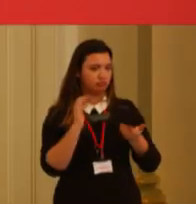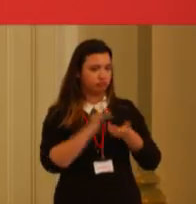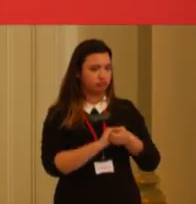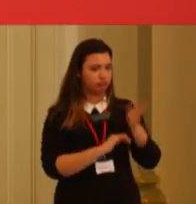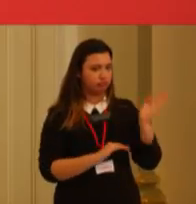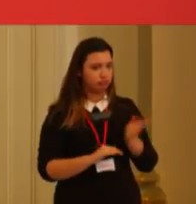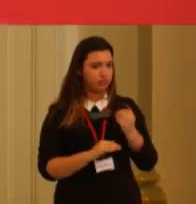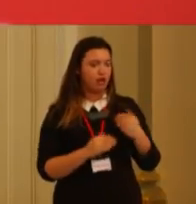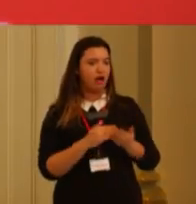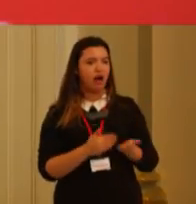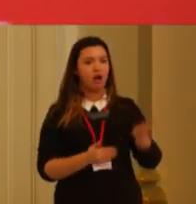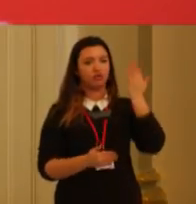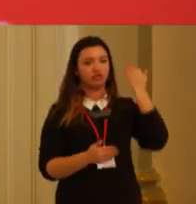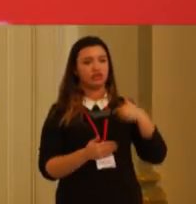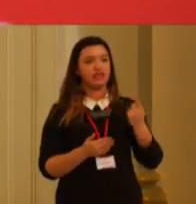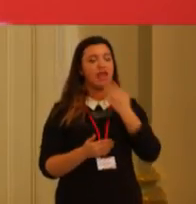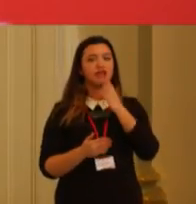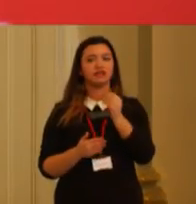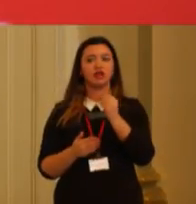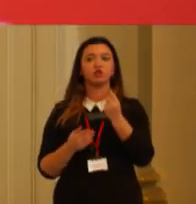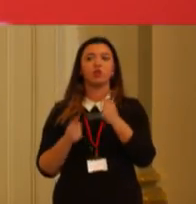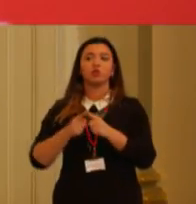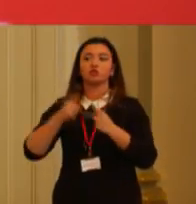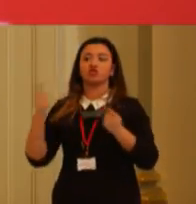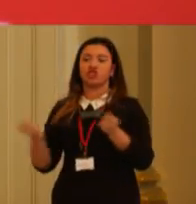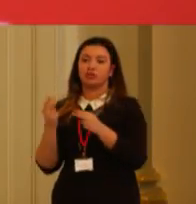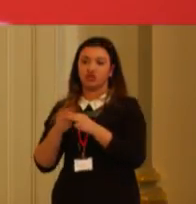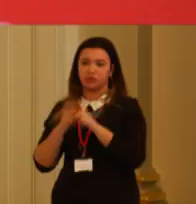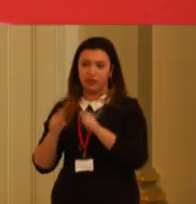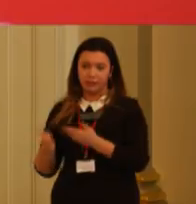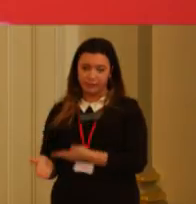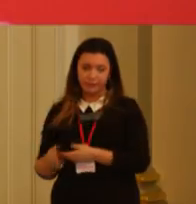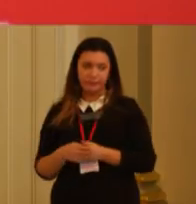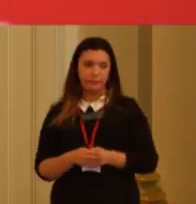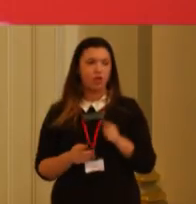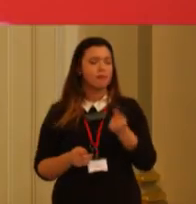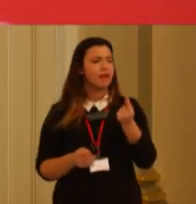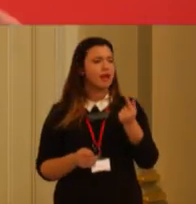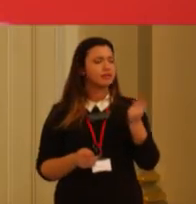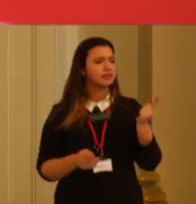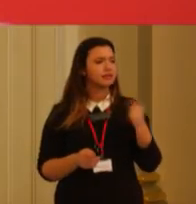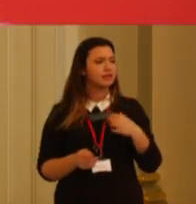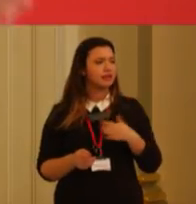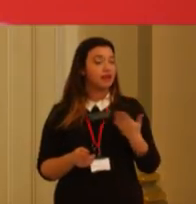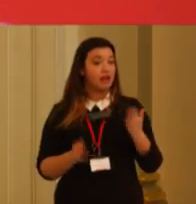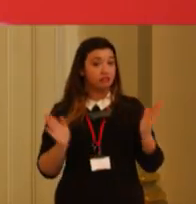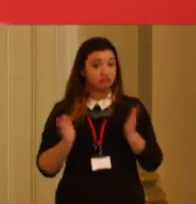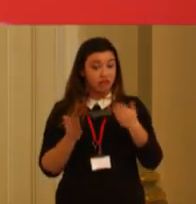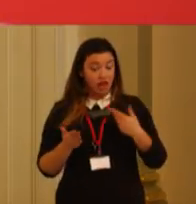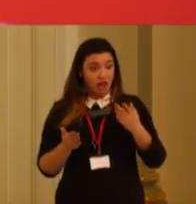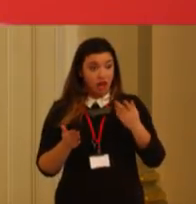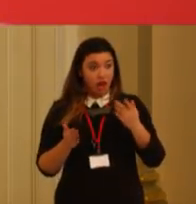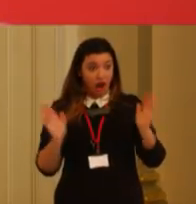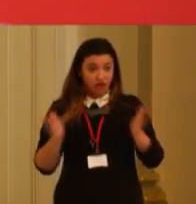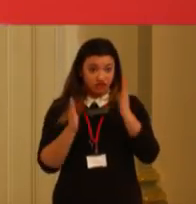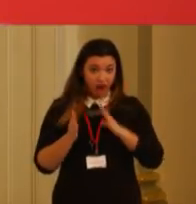UNDP, who is in charge of development plans, and he has long experience with young people. So is it